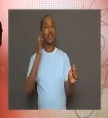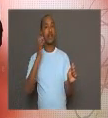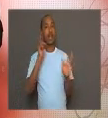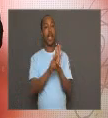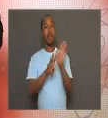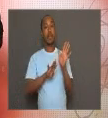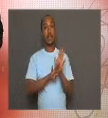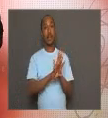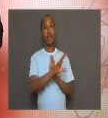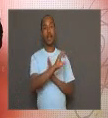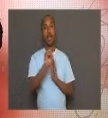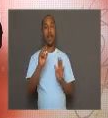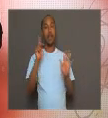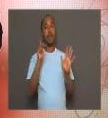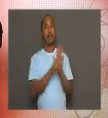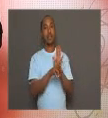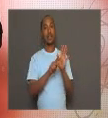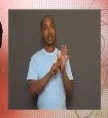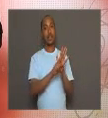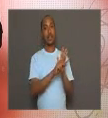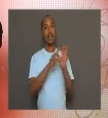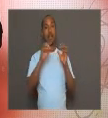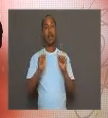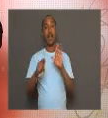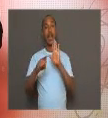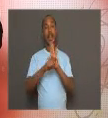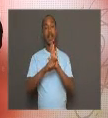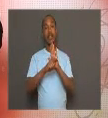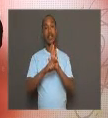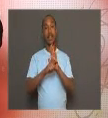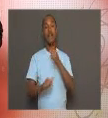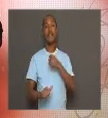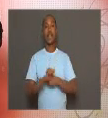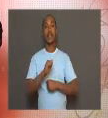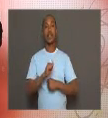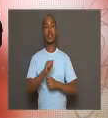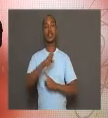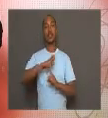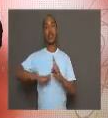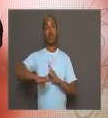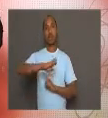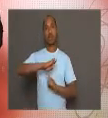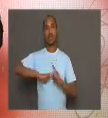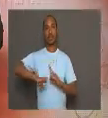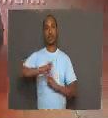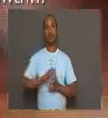herbicides, and pesticides can negatively affect the environment.